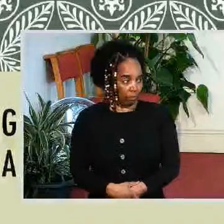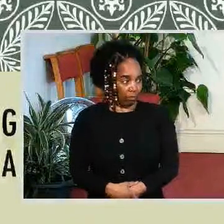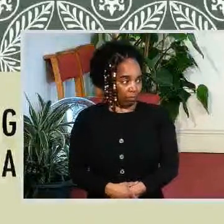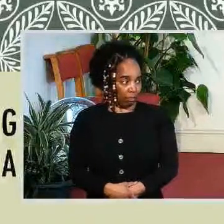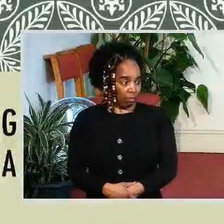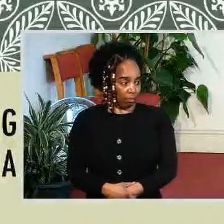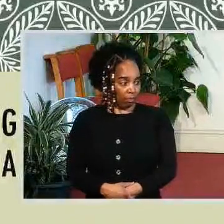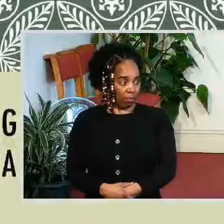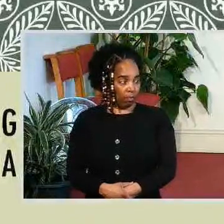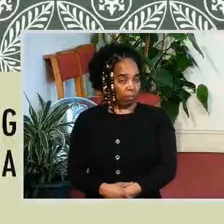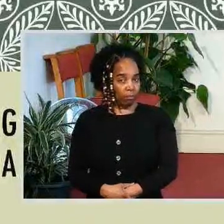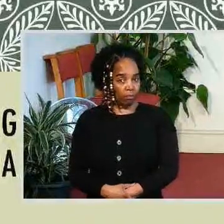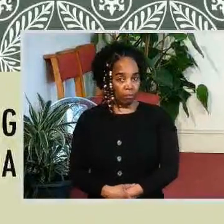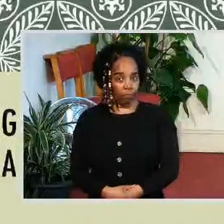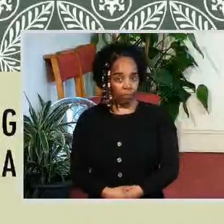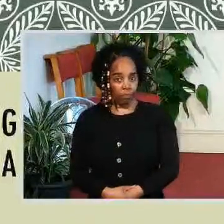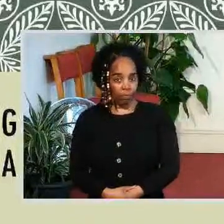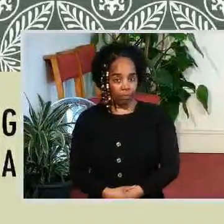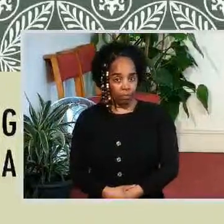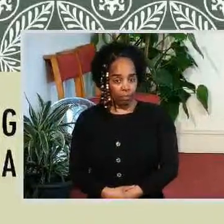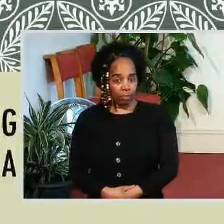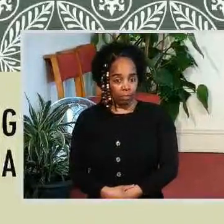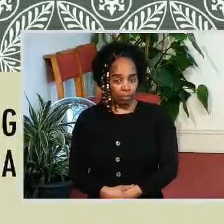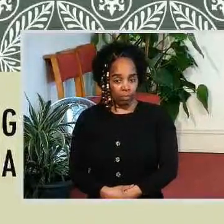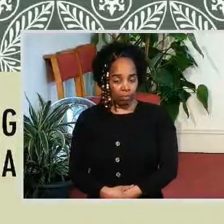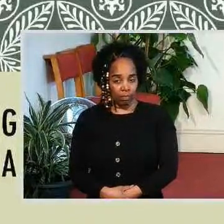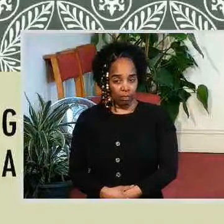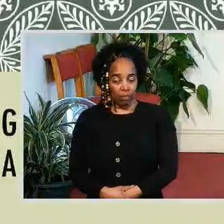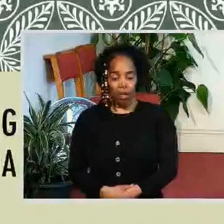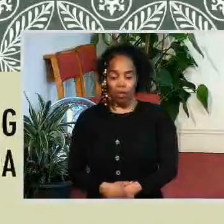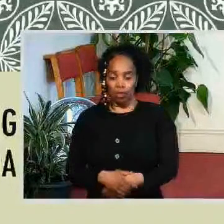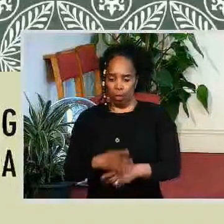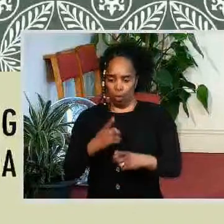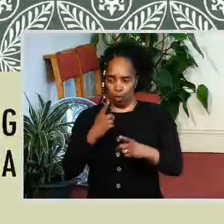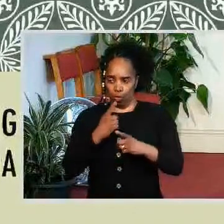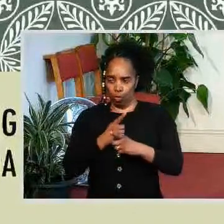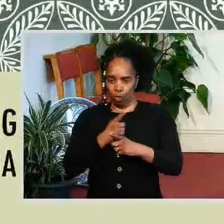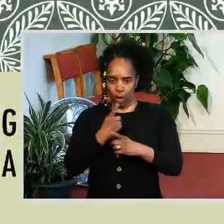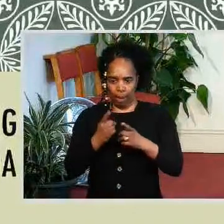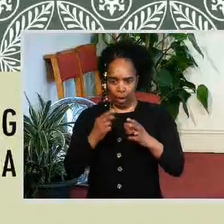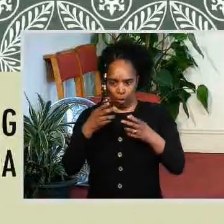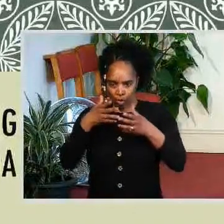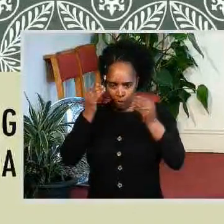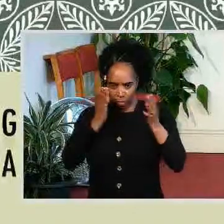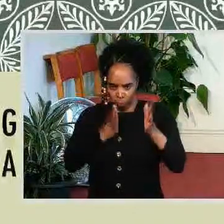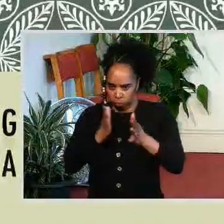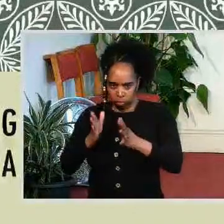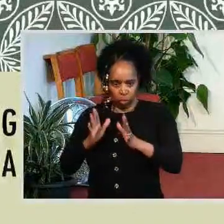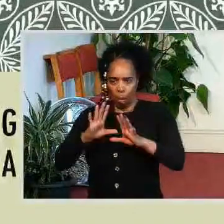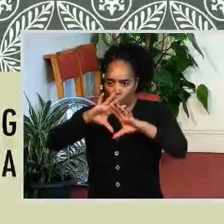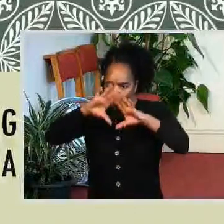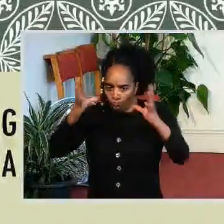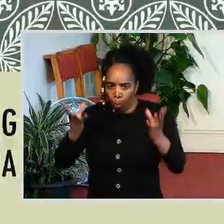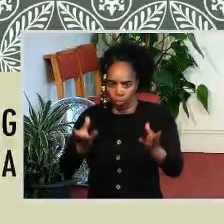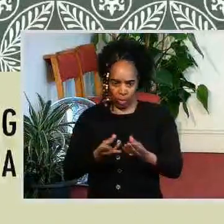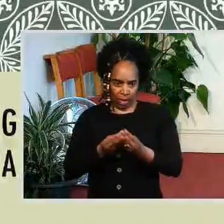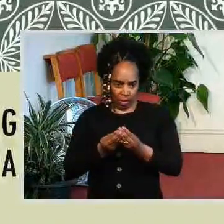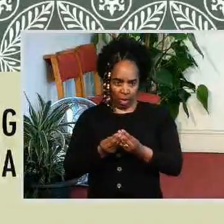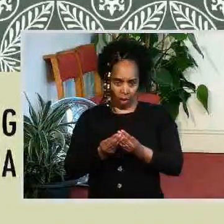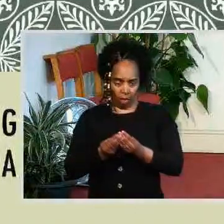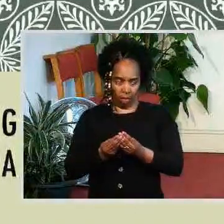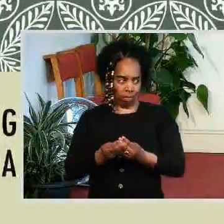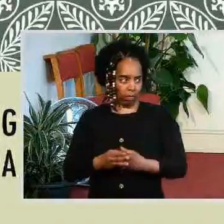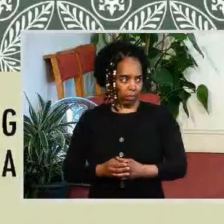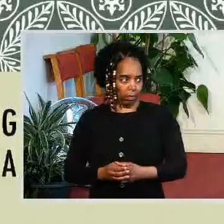So I'm going to be talking about dementia as a whole, but as we'll learn, Alzheimer's dementia in itself is the